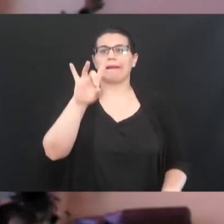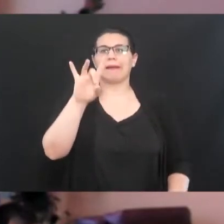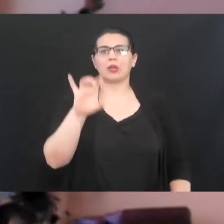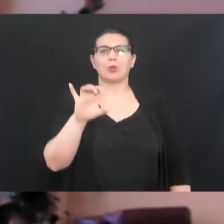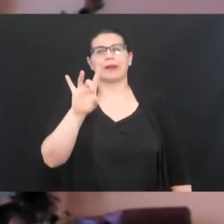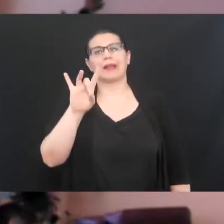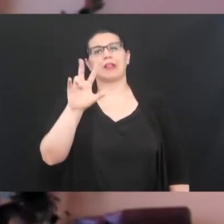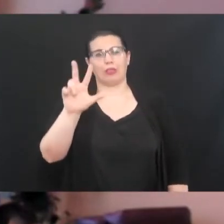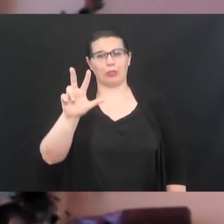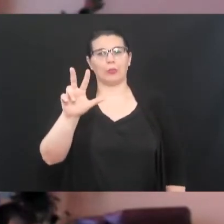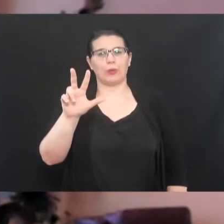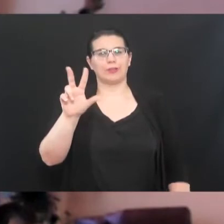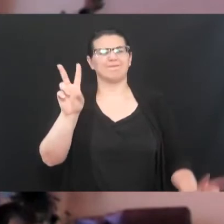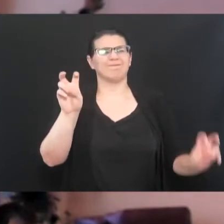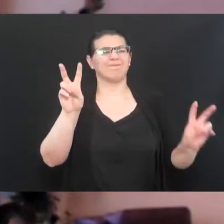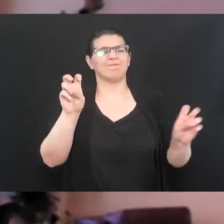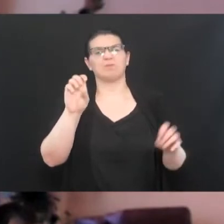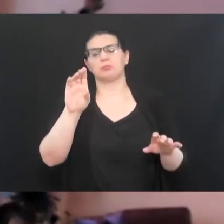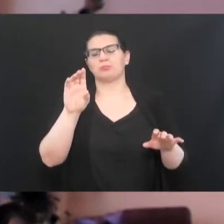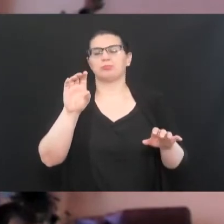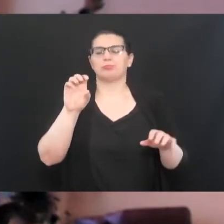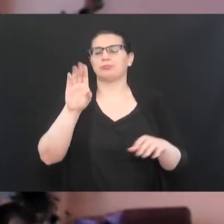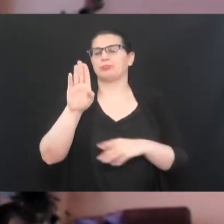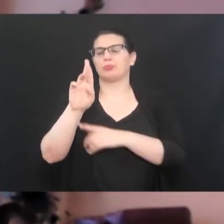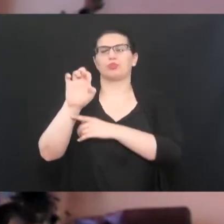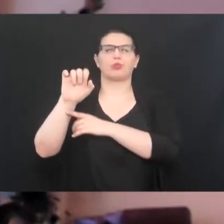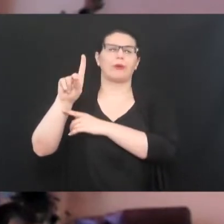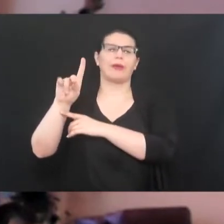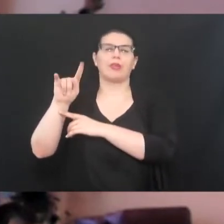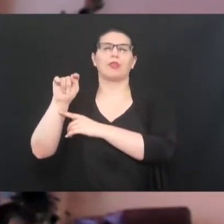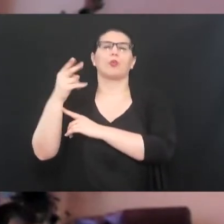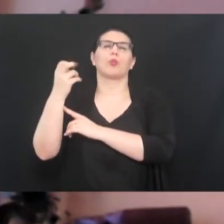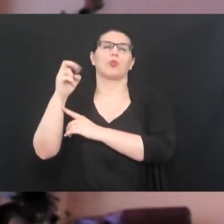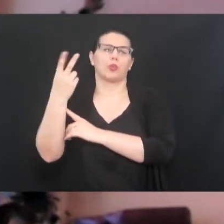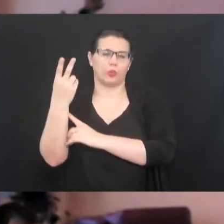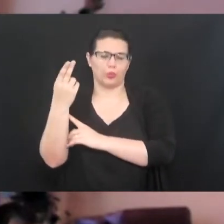883 breakthrough cases out of